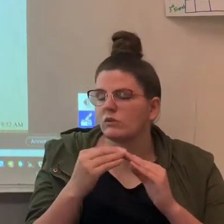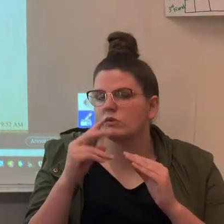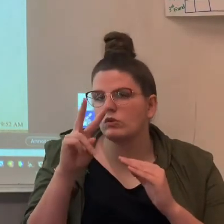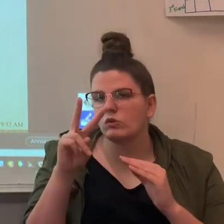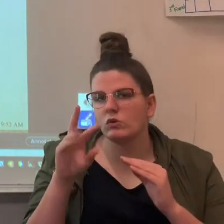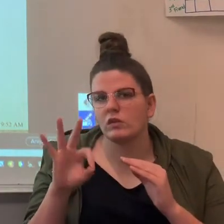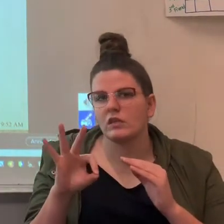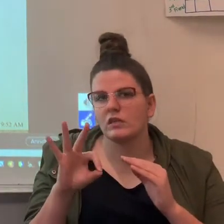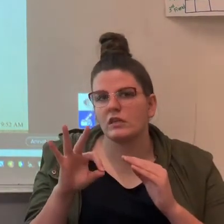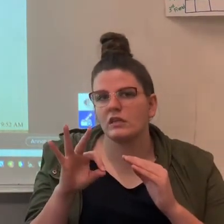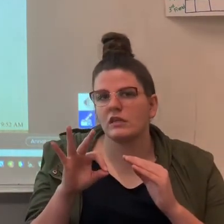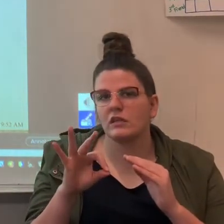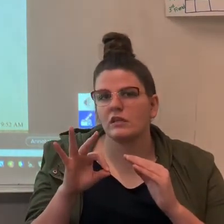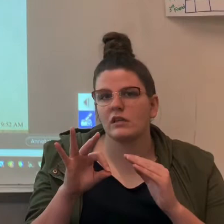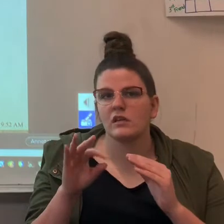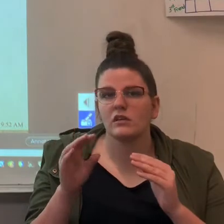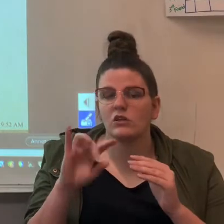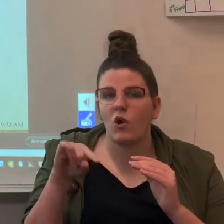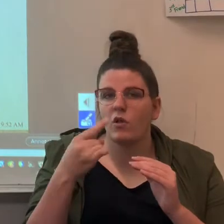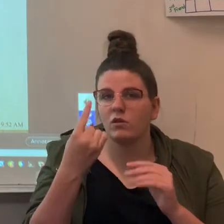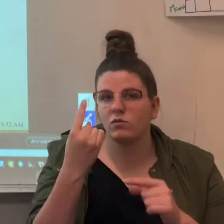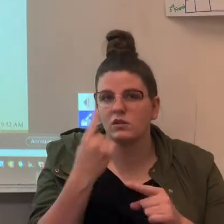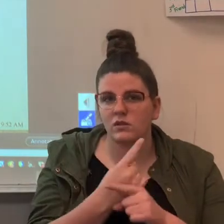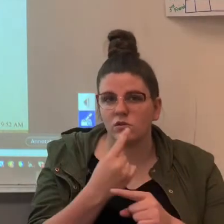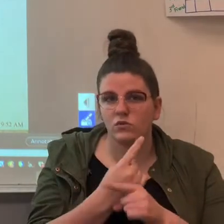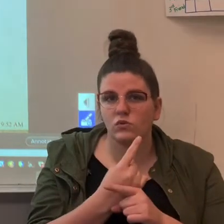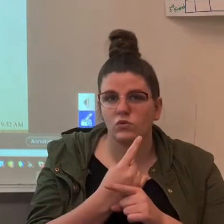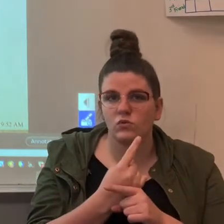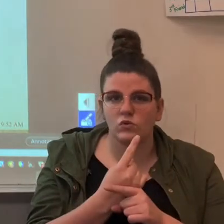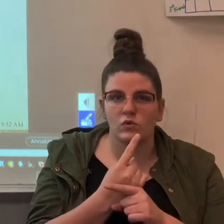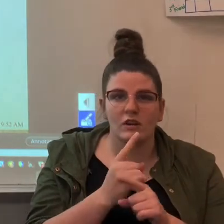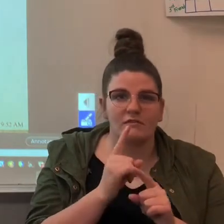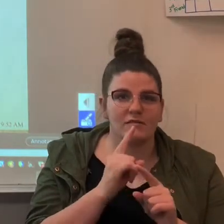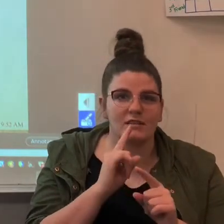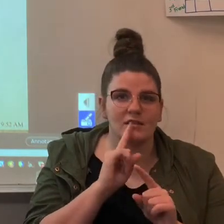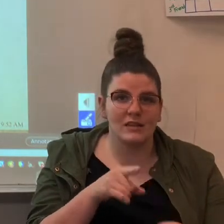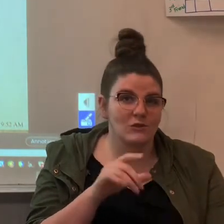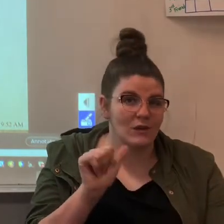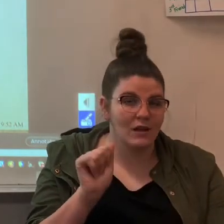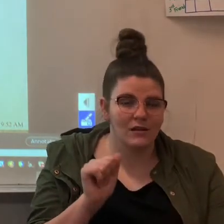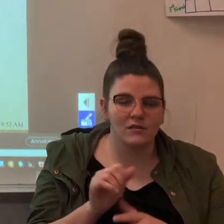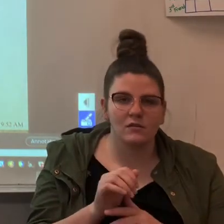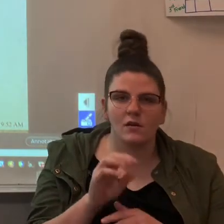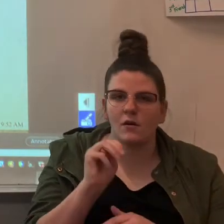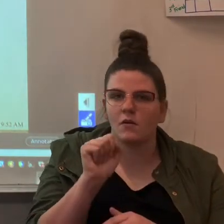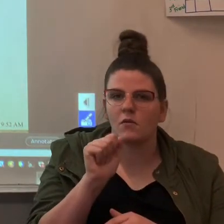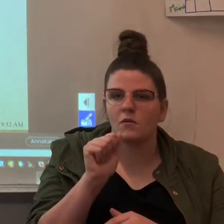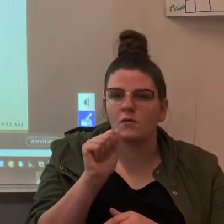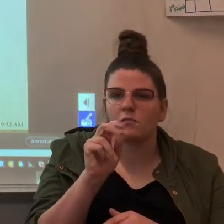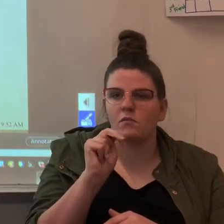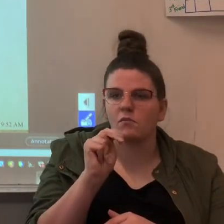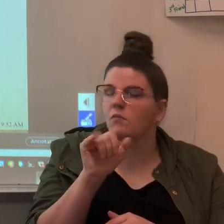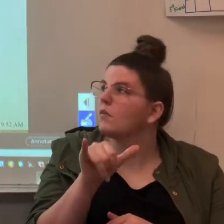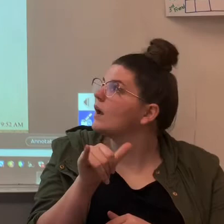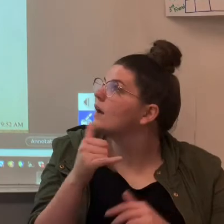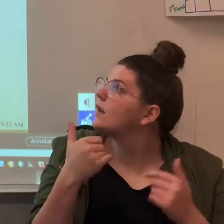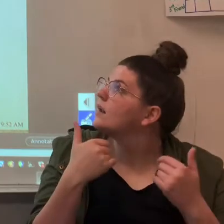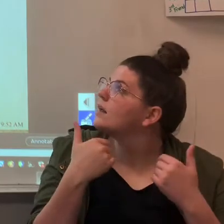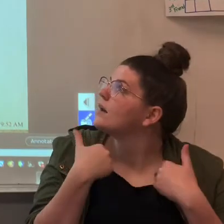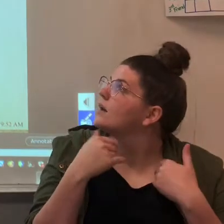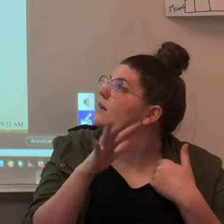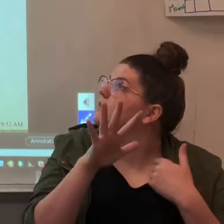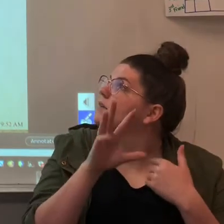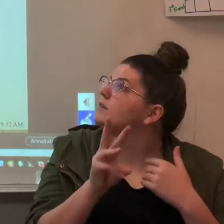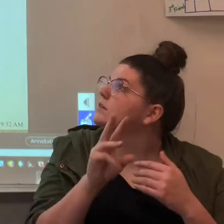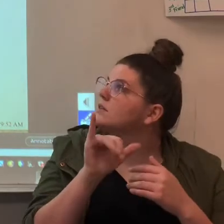is the exact same thing that's written up there as the problem. Manny has 5/6 yard of wire. He uses 2/3 of the wire. So